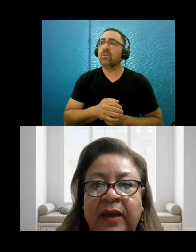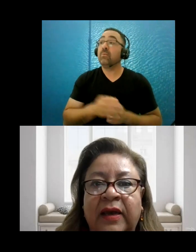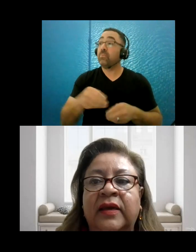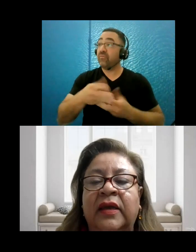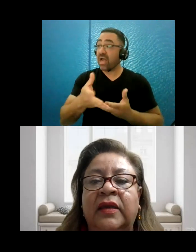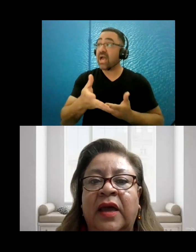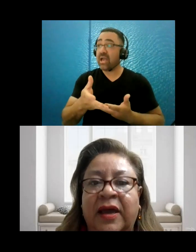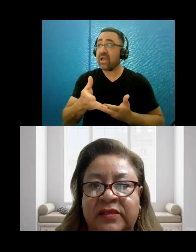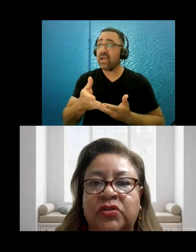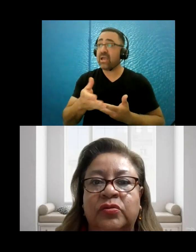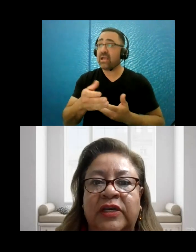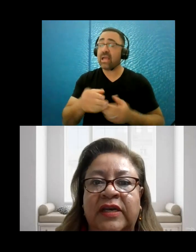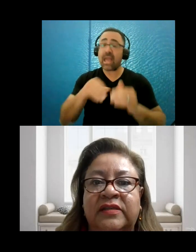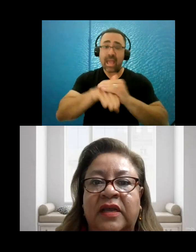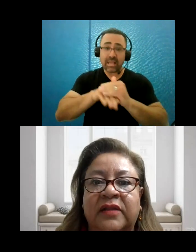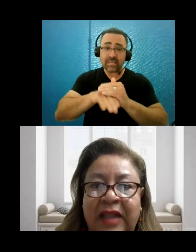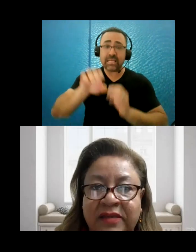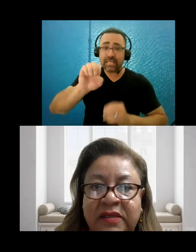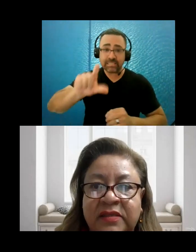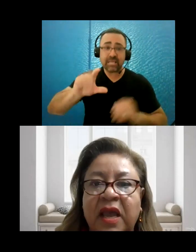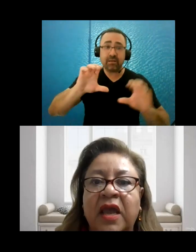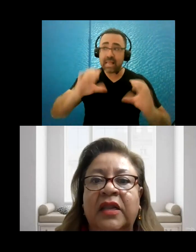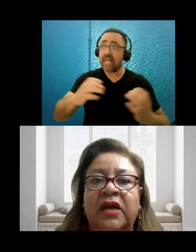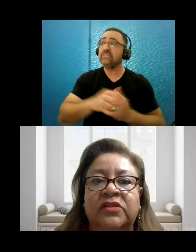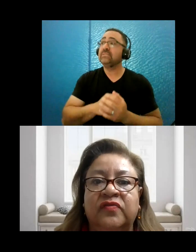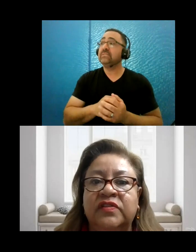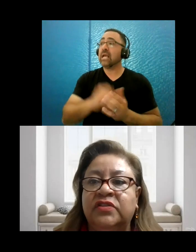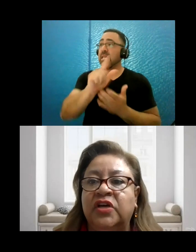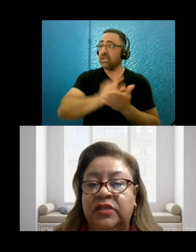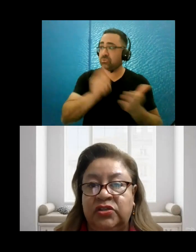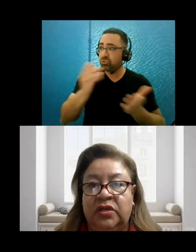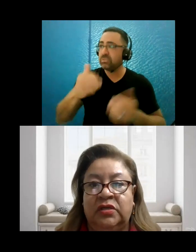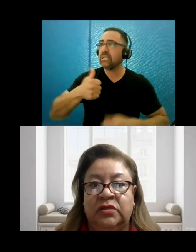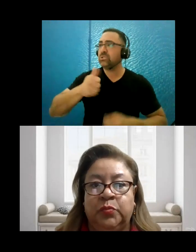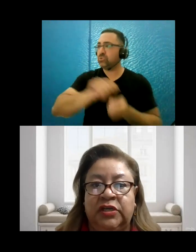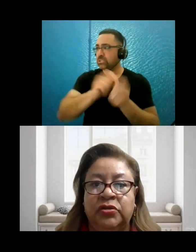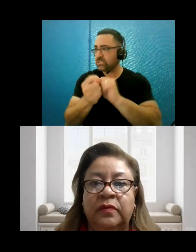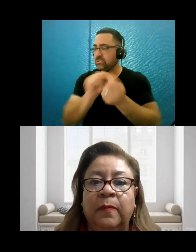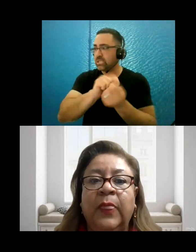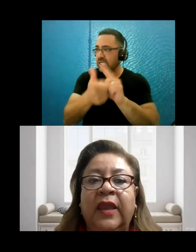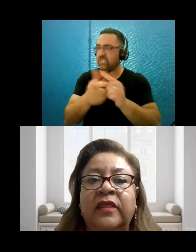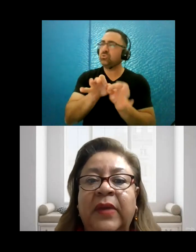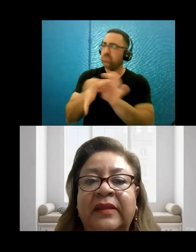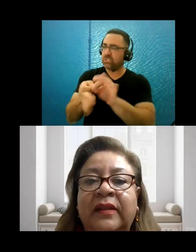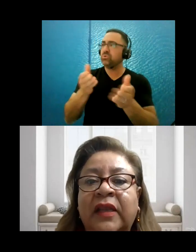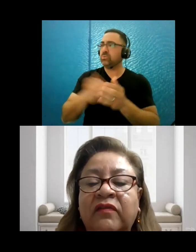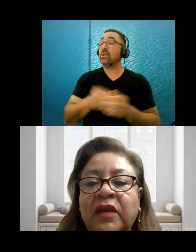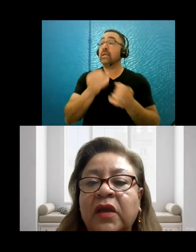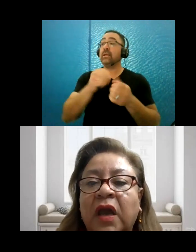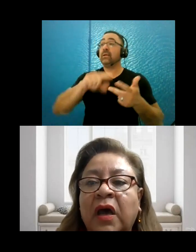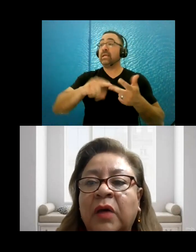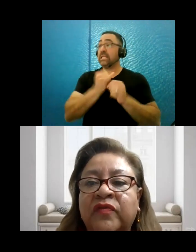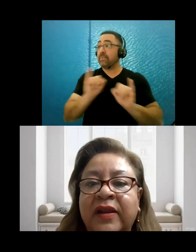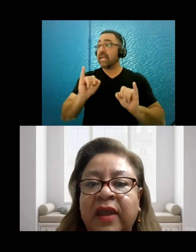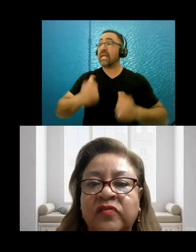provide access to ESL classes, legal services, translation and interpretation, independent